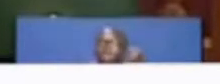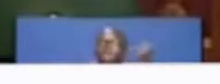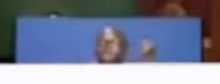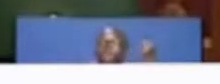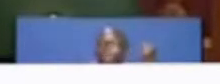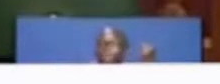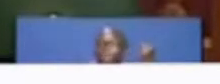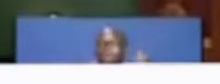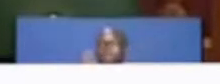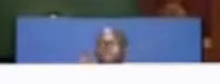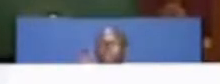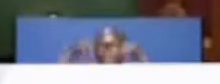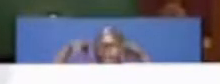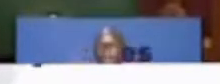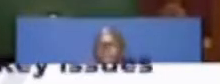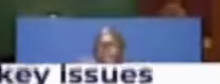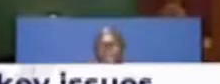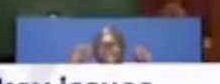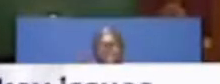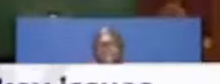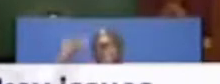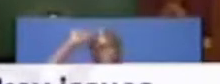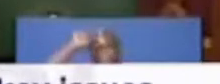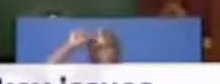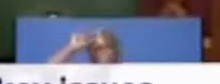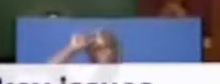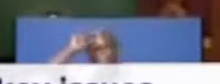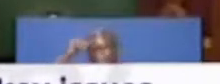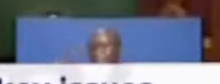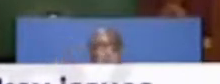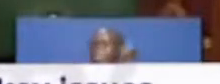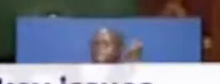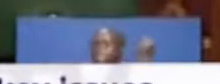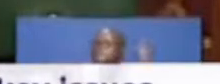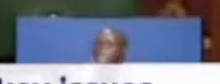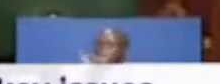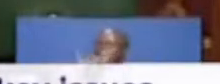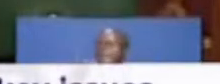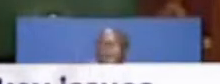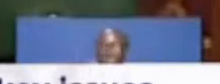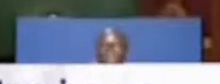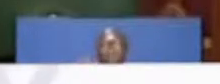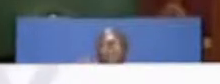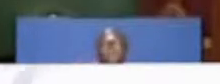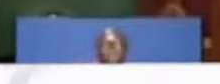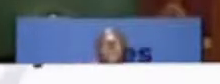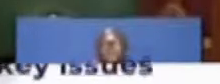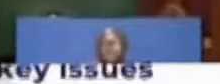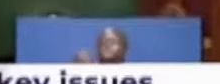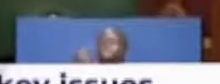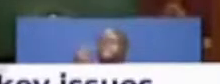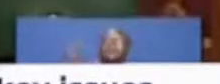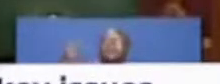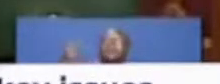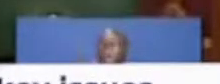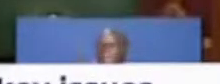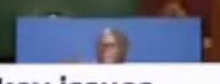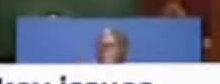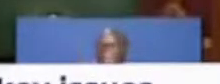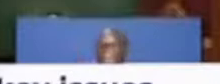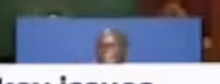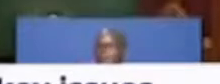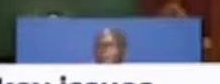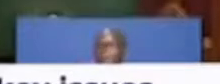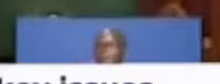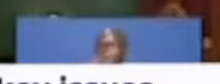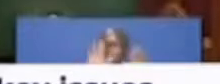the devolved system of government, a foundation that has the potential to multiply the economic fundamentals